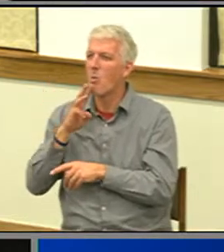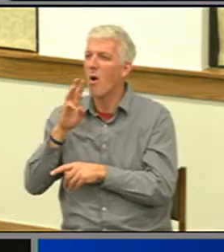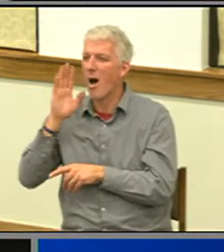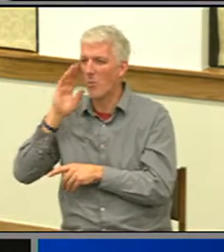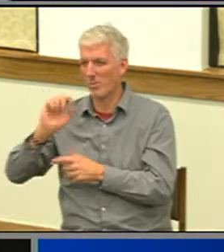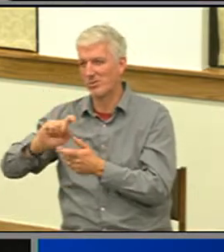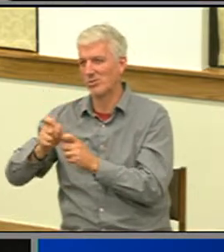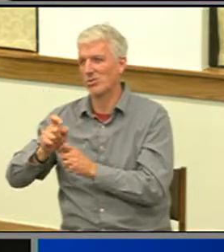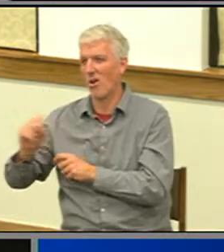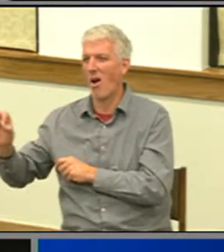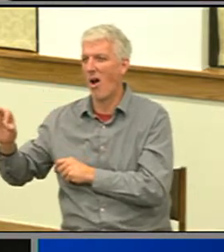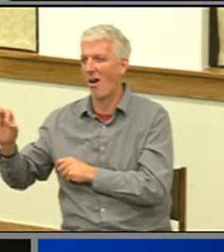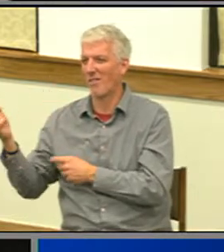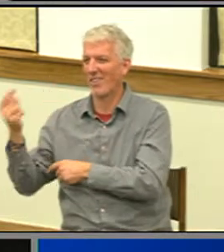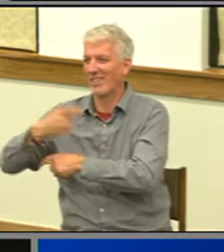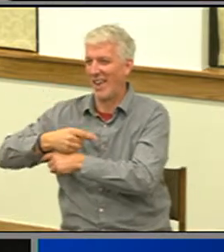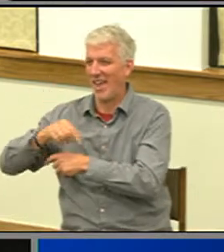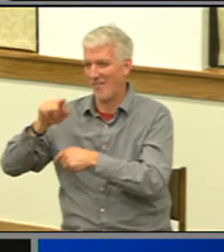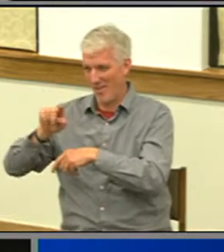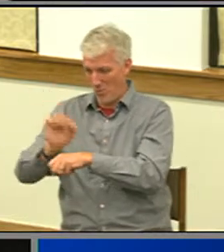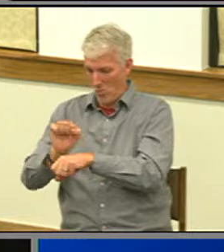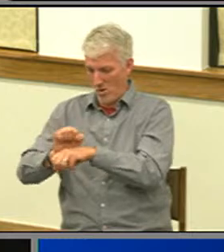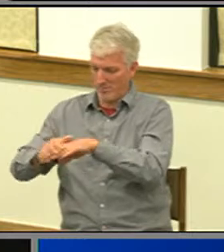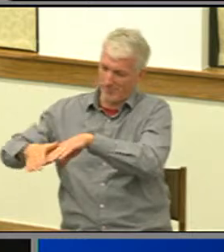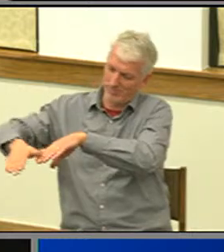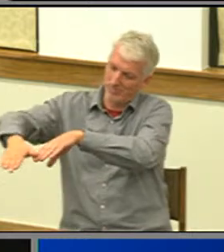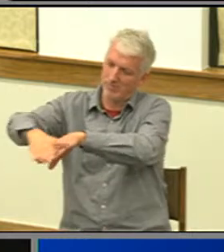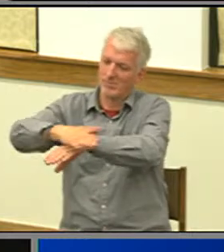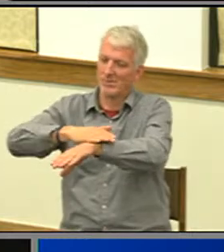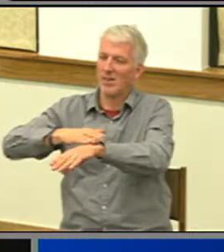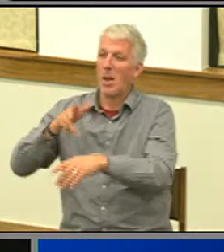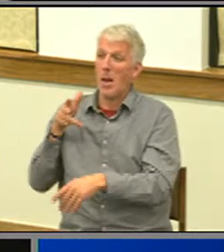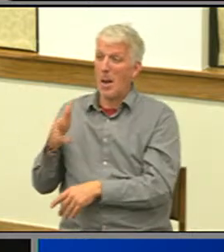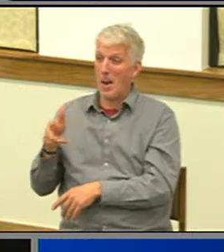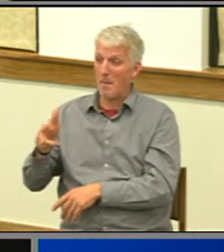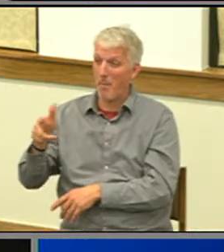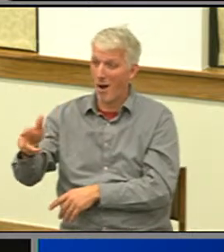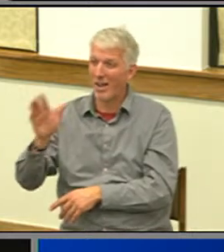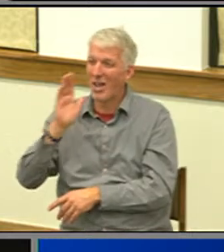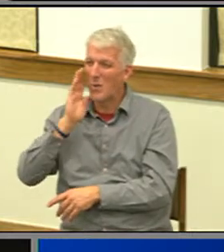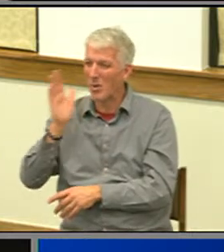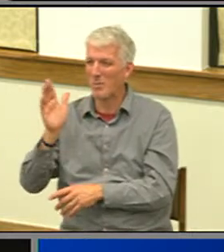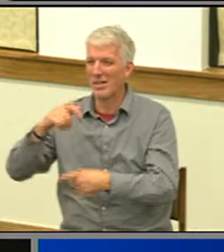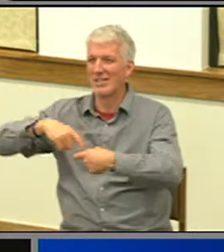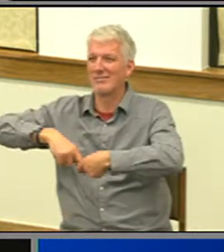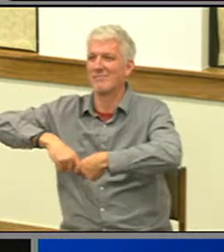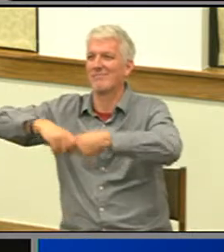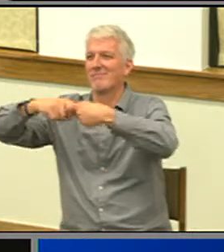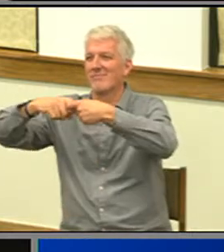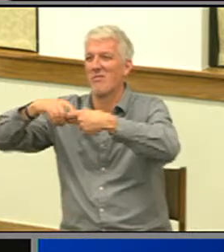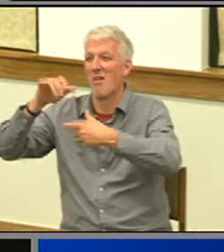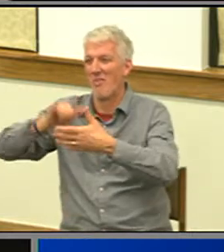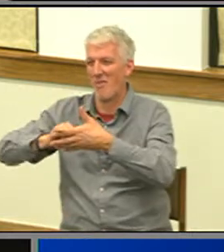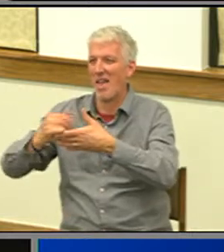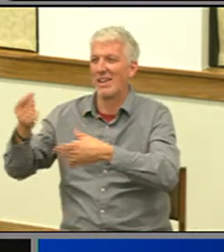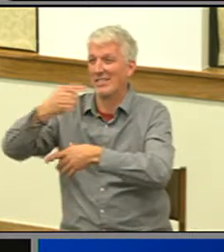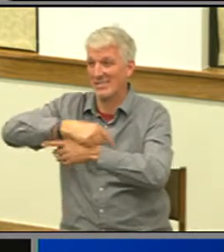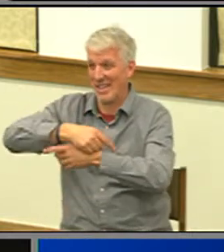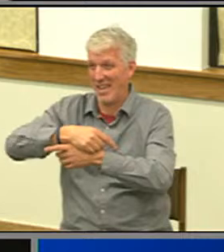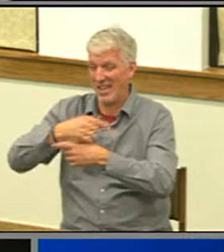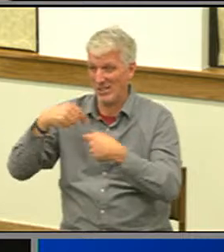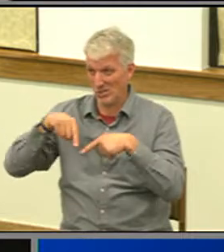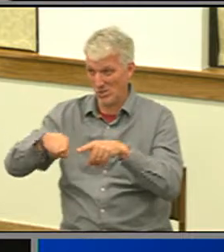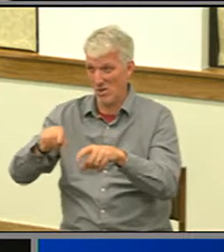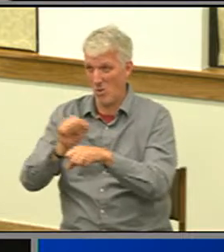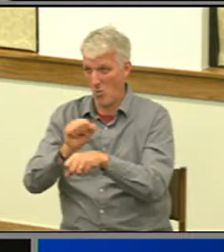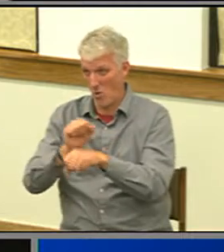off during the day of the Slurry Seal. Parking and access to your street, again, will be unavailable during the day of the slurry sealing,